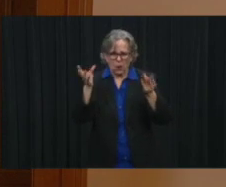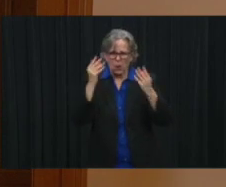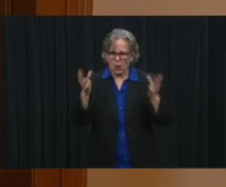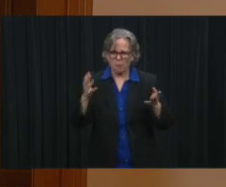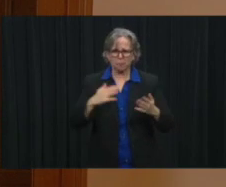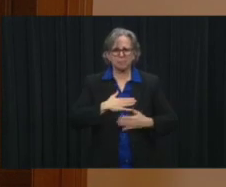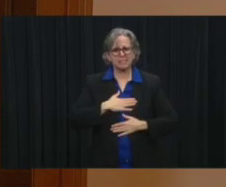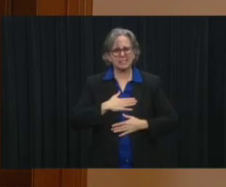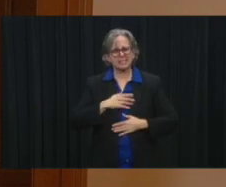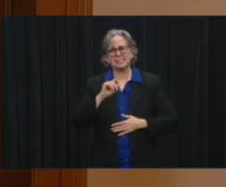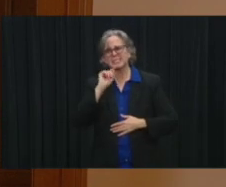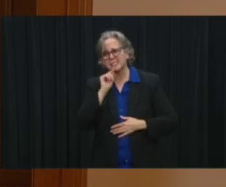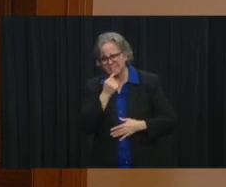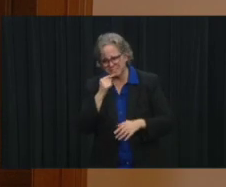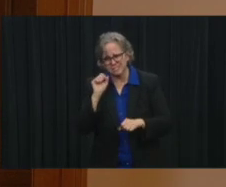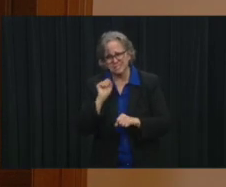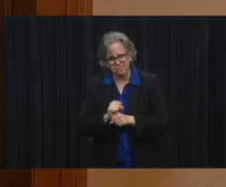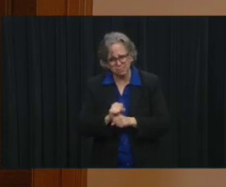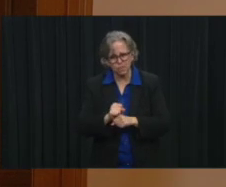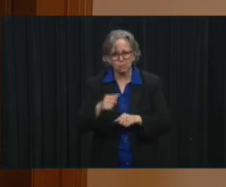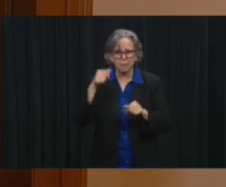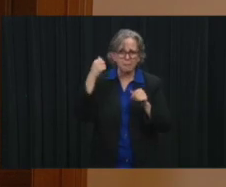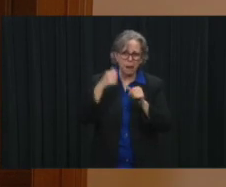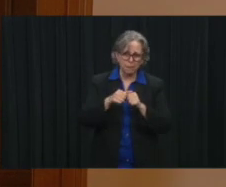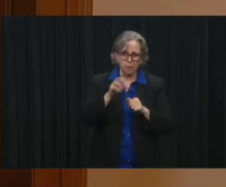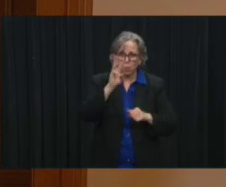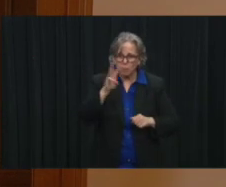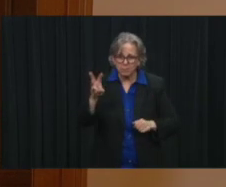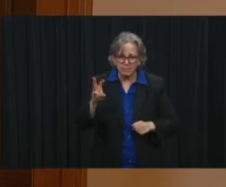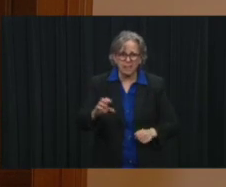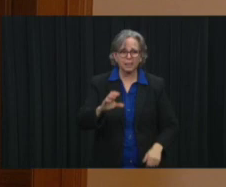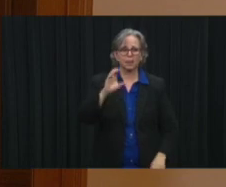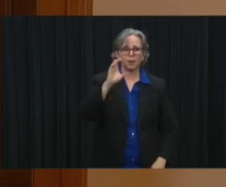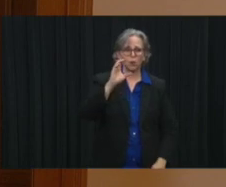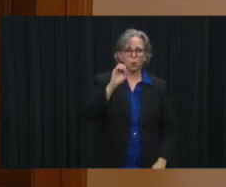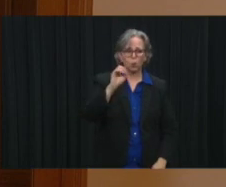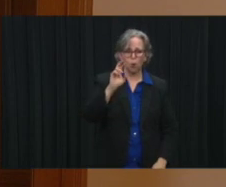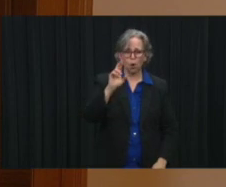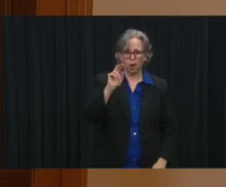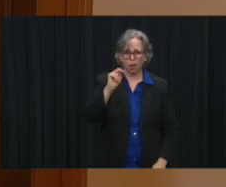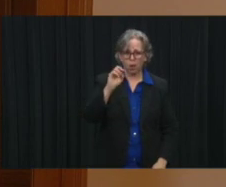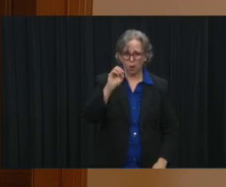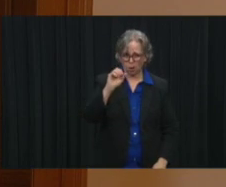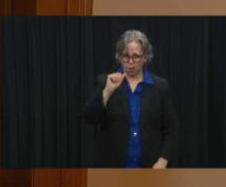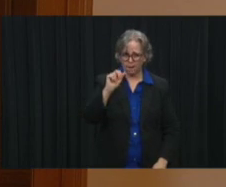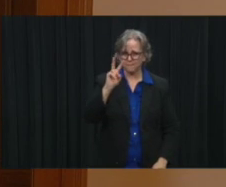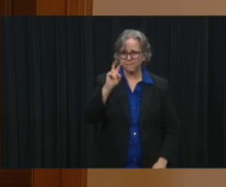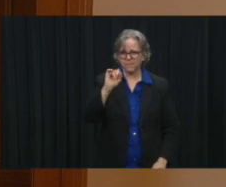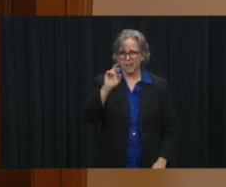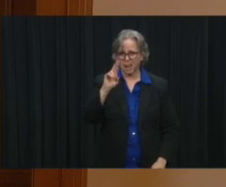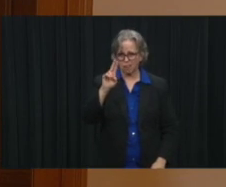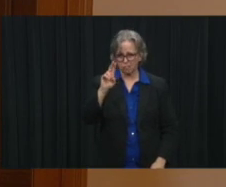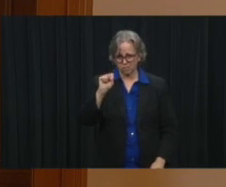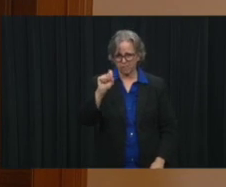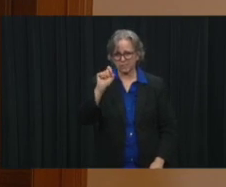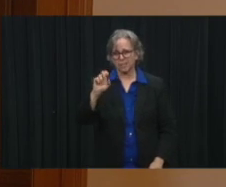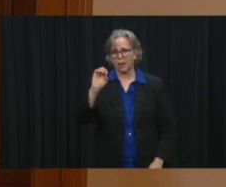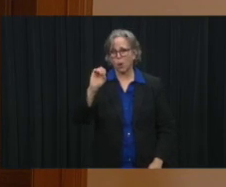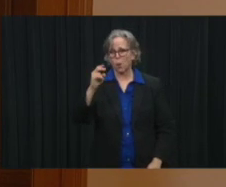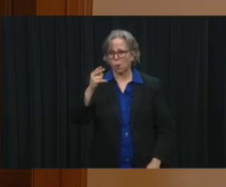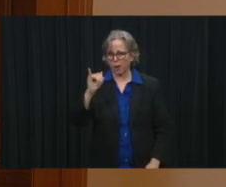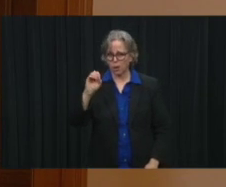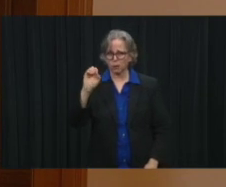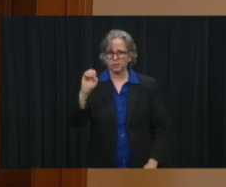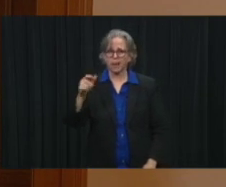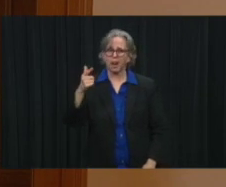coronavirus.ohio.gov, a great resource for you, not just to look at data, but to learn all the best things you can know about social distancing,